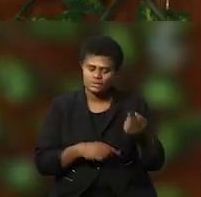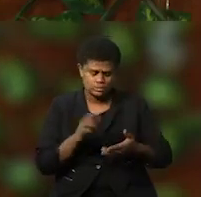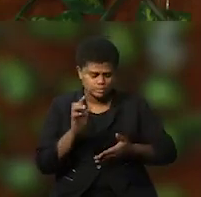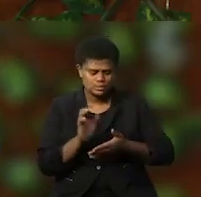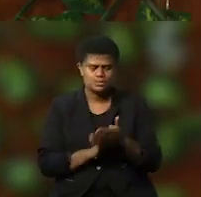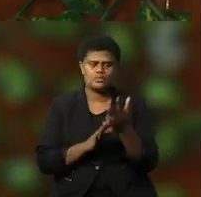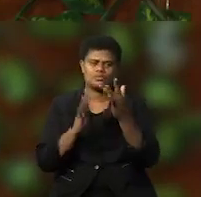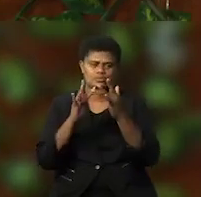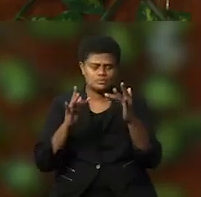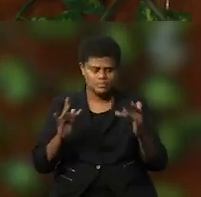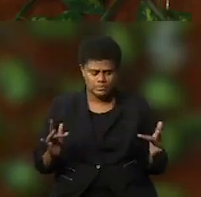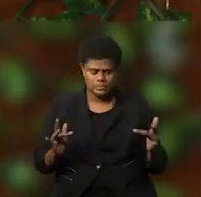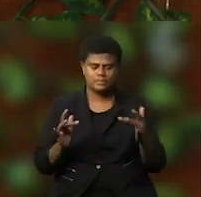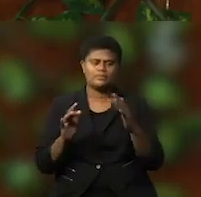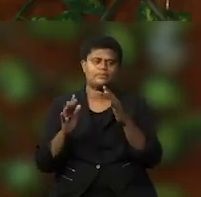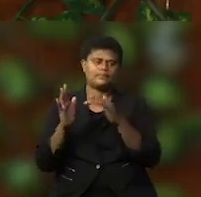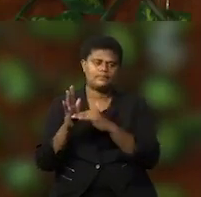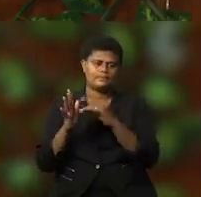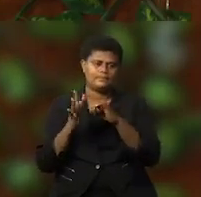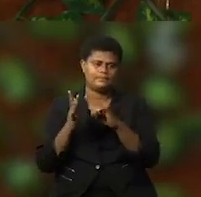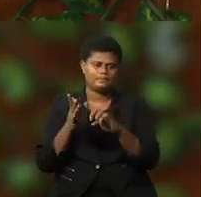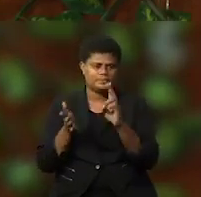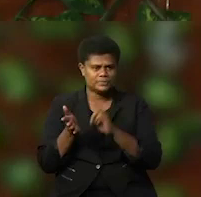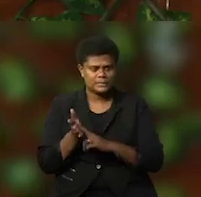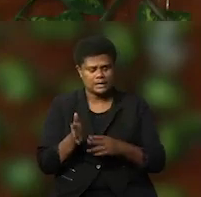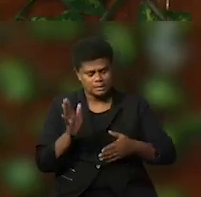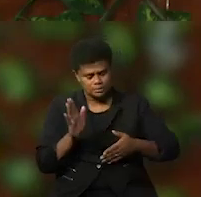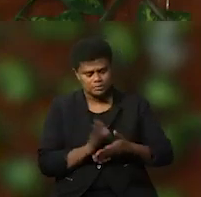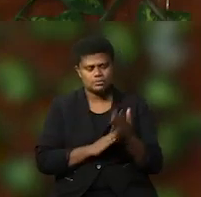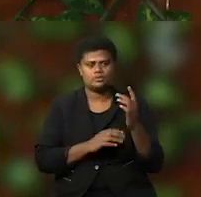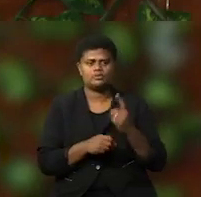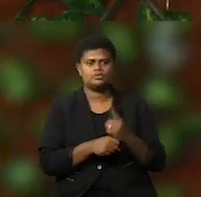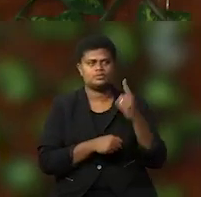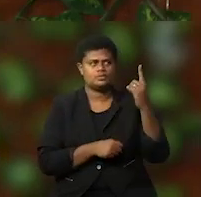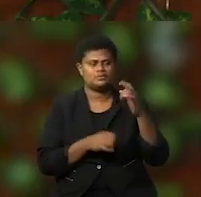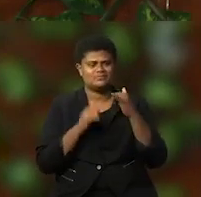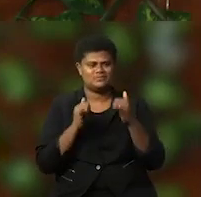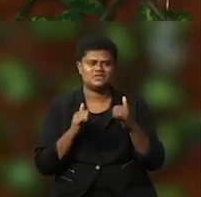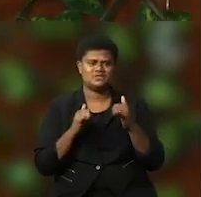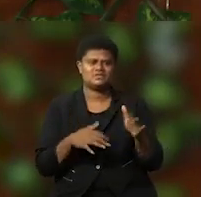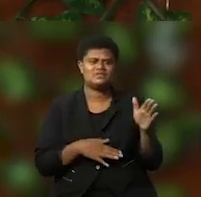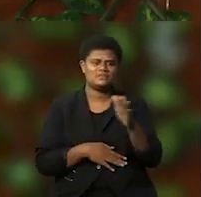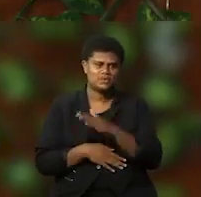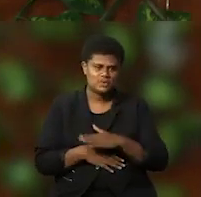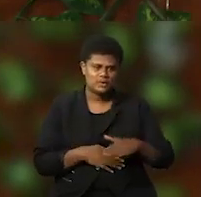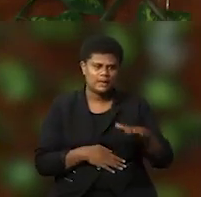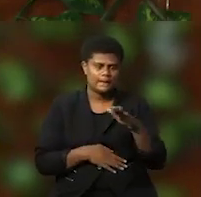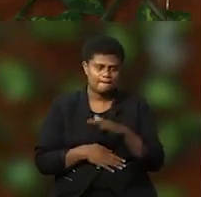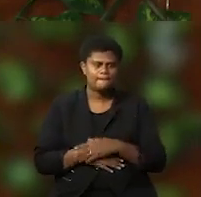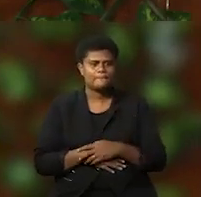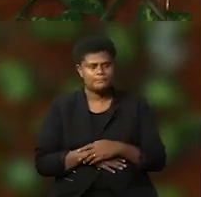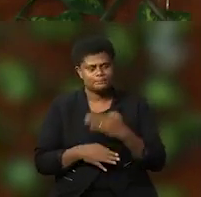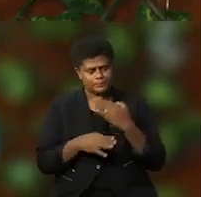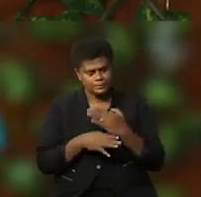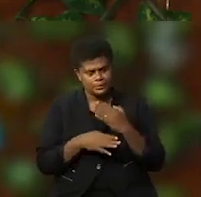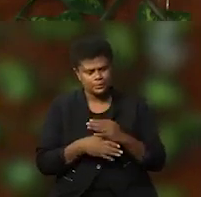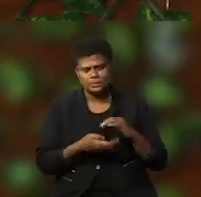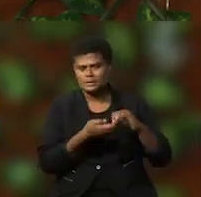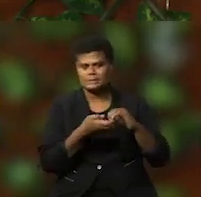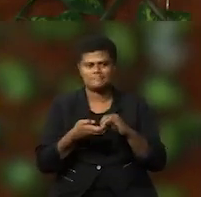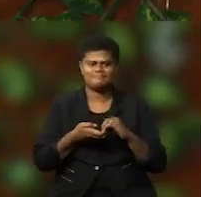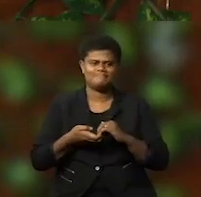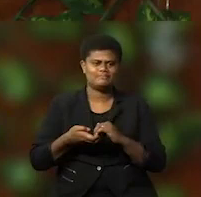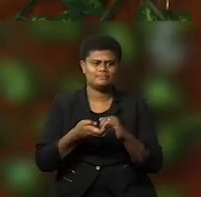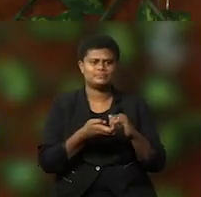to Mount Zion, and let's continue to go to God, who is the judge of all. And with that, let's work hand in hand so that we can